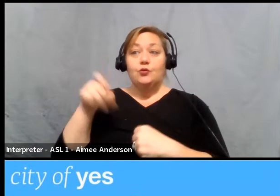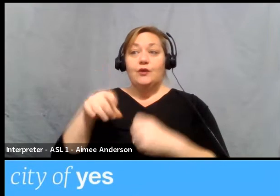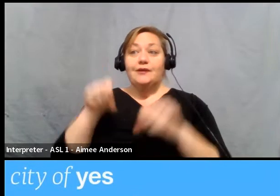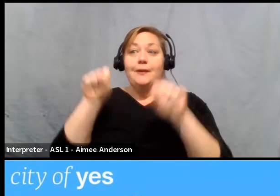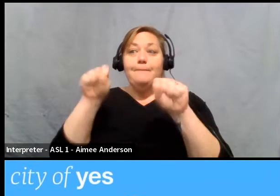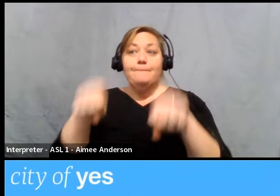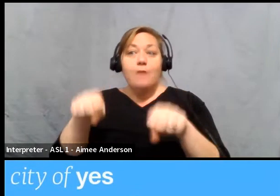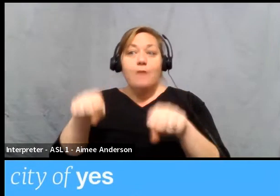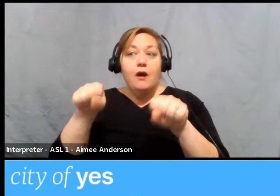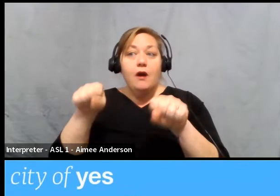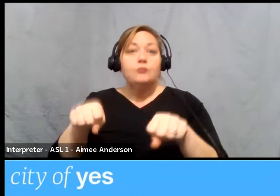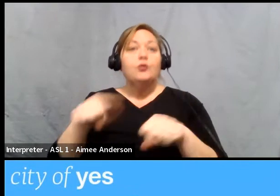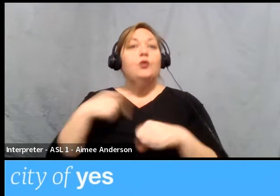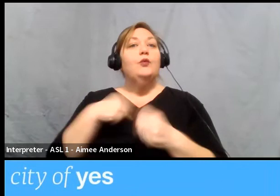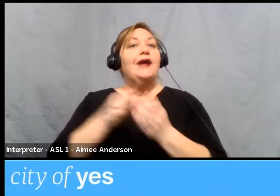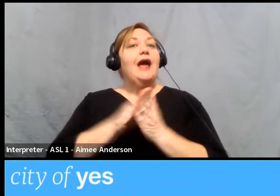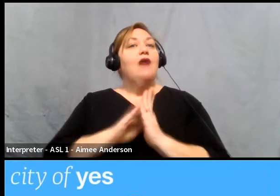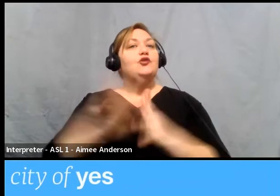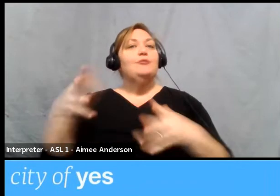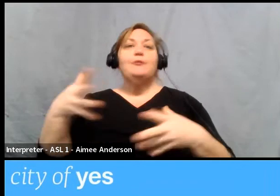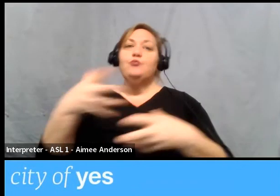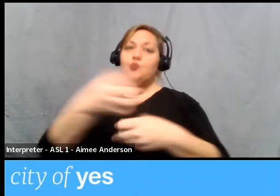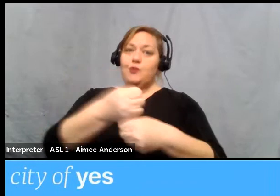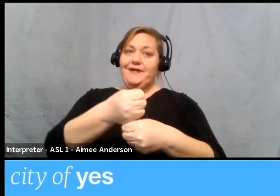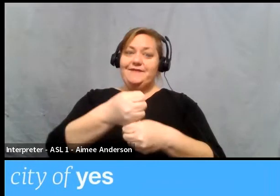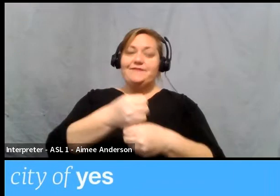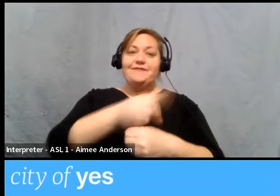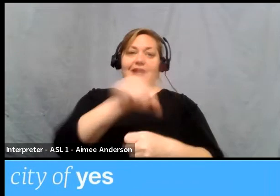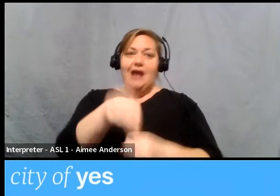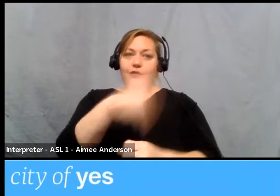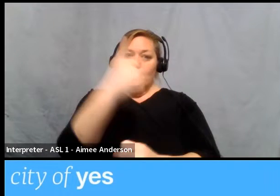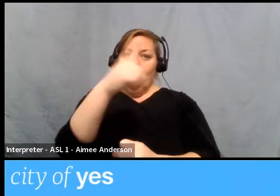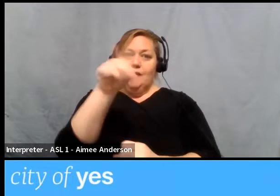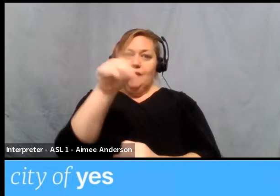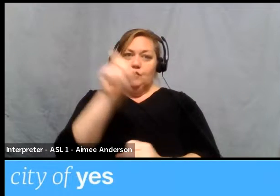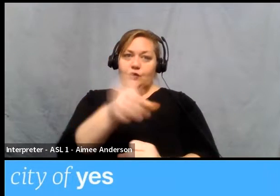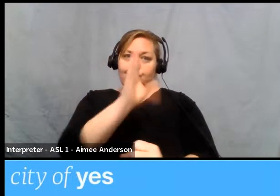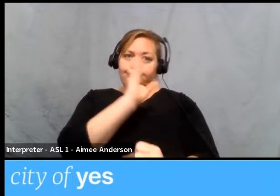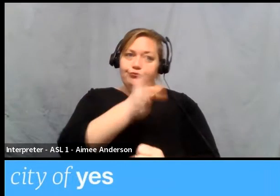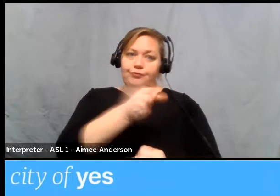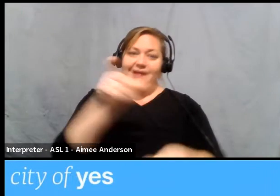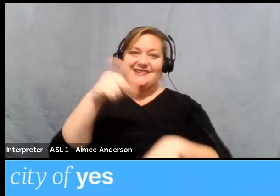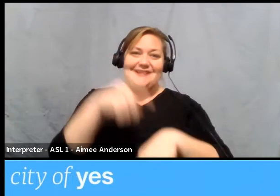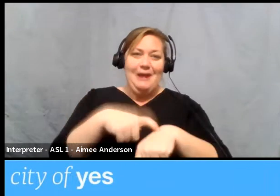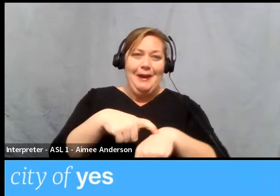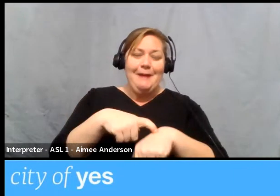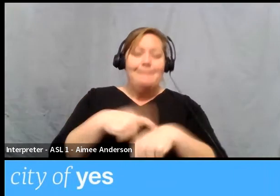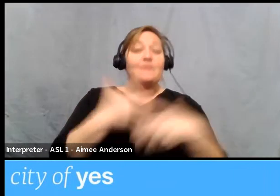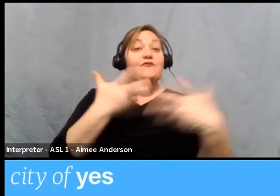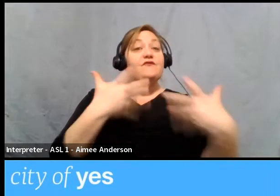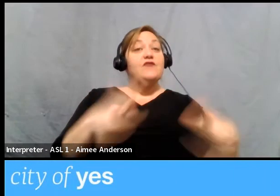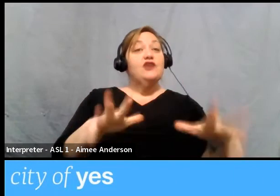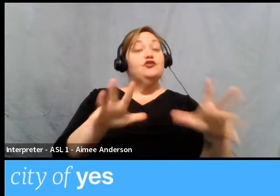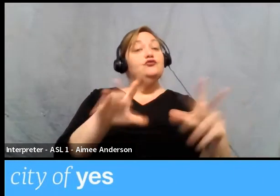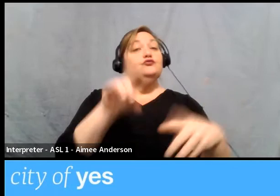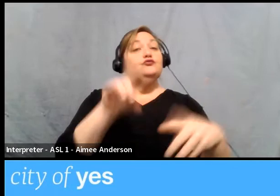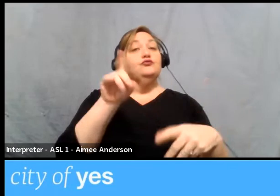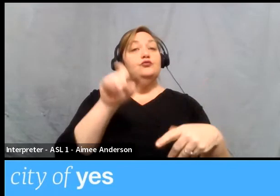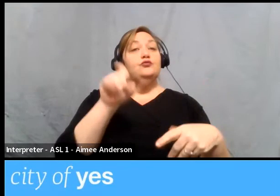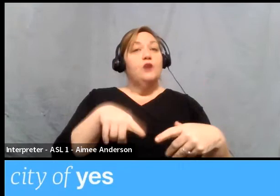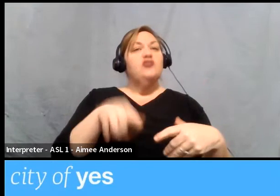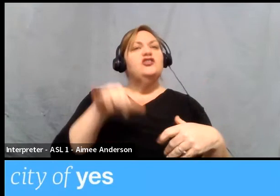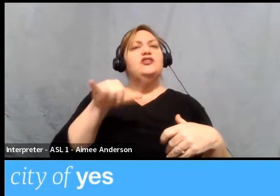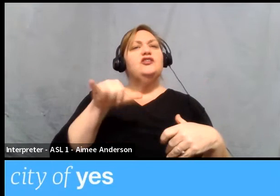do ask that you be brief and ask a single question at a time. Then after you finish asking your question, you'll